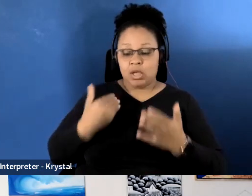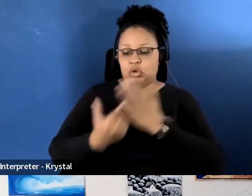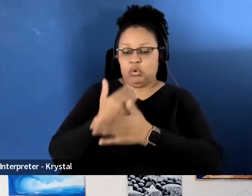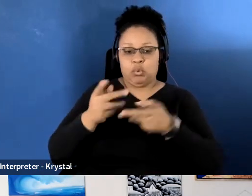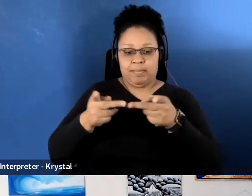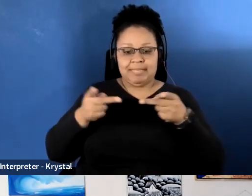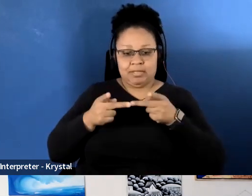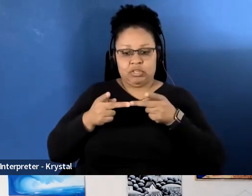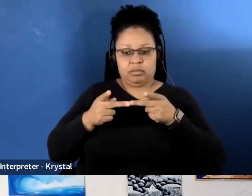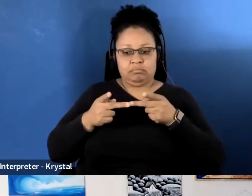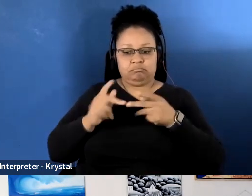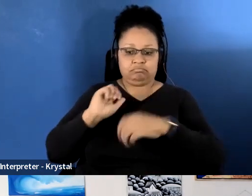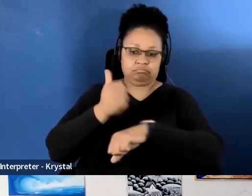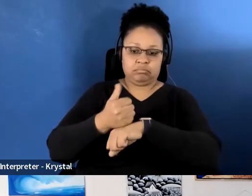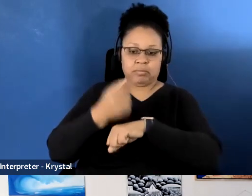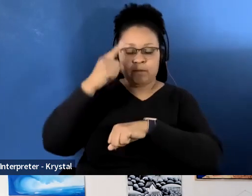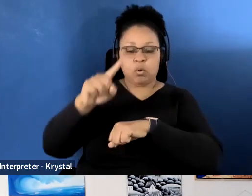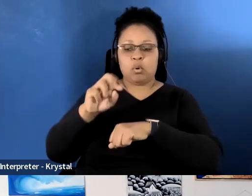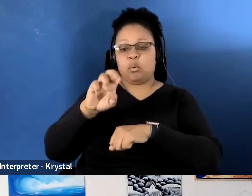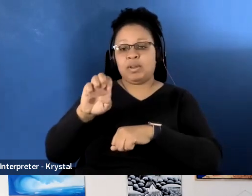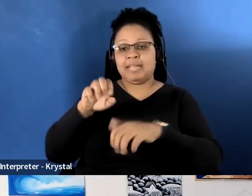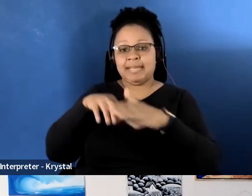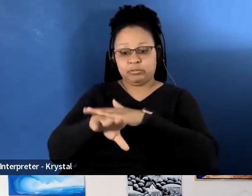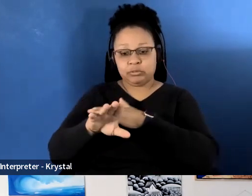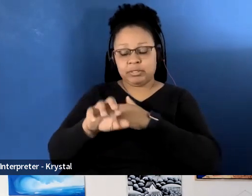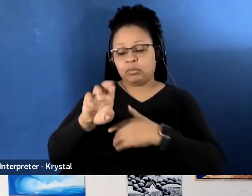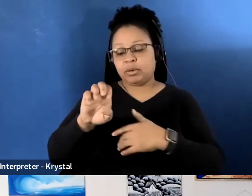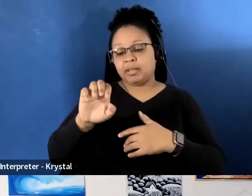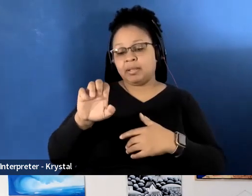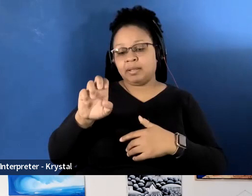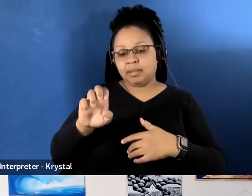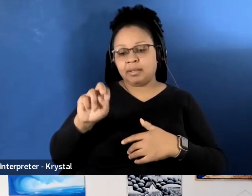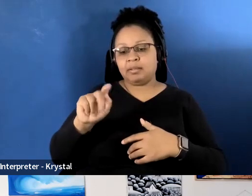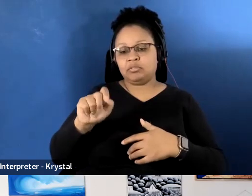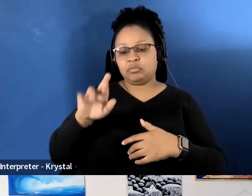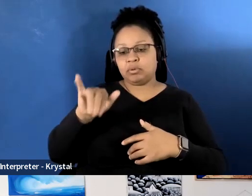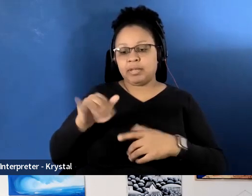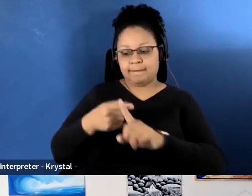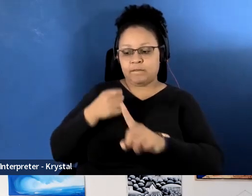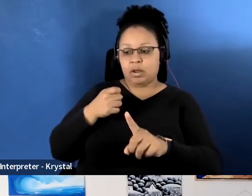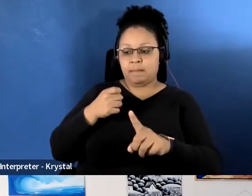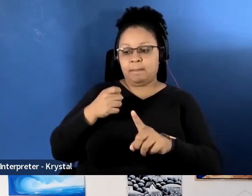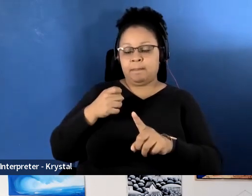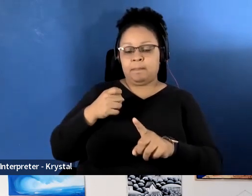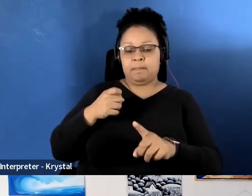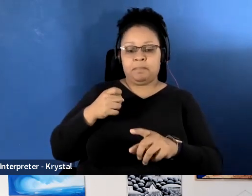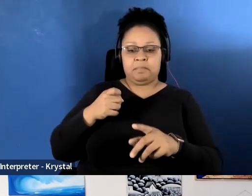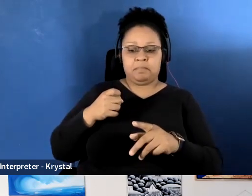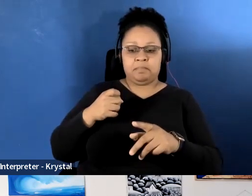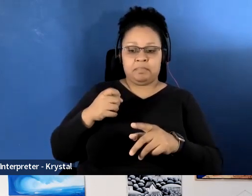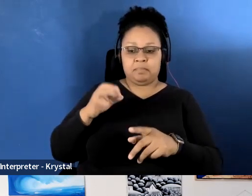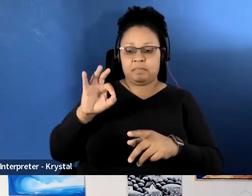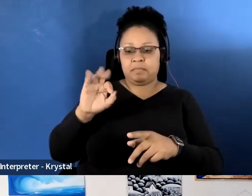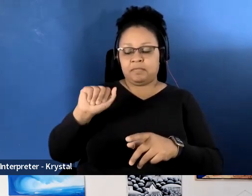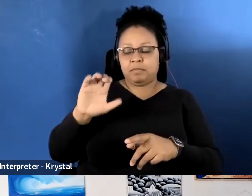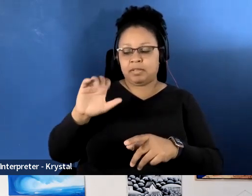position created specifically for reentry, focusing on reentry from facilities. who I met with last week,